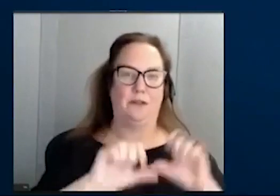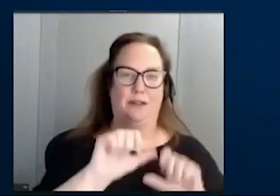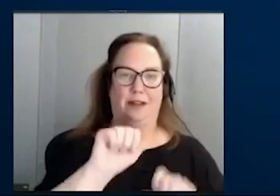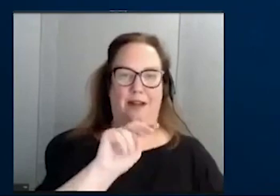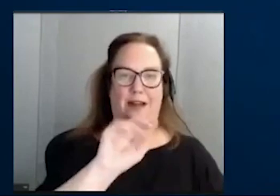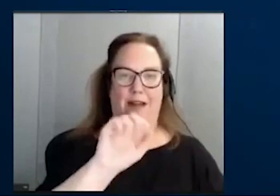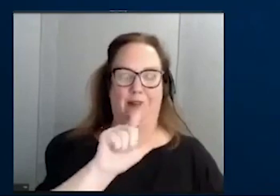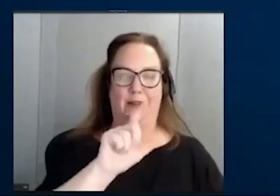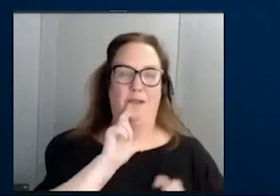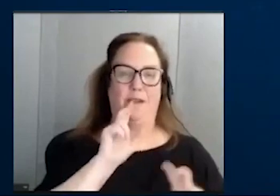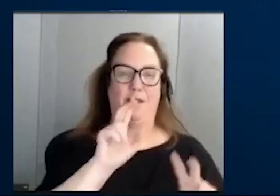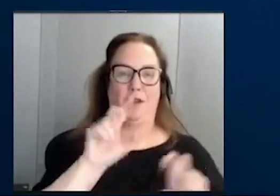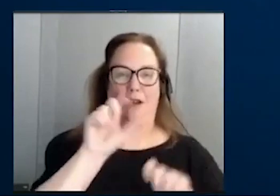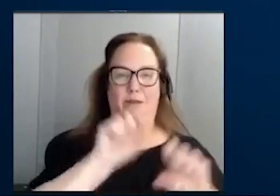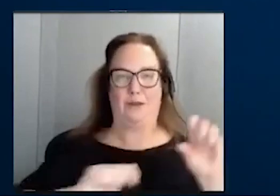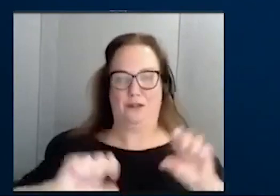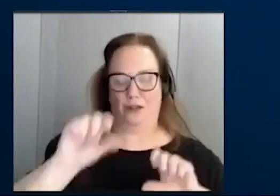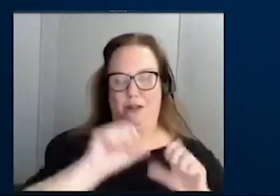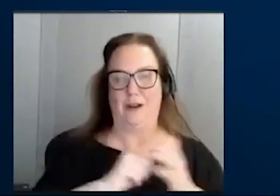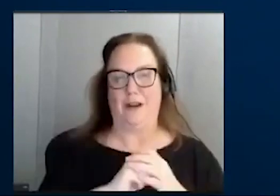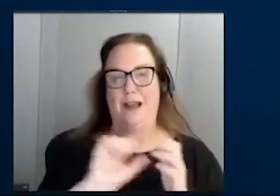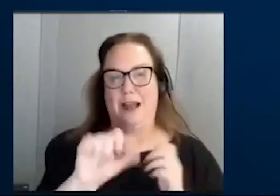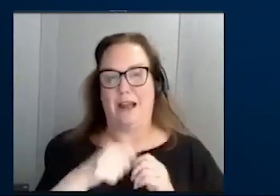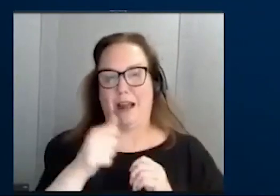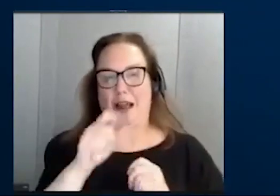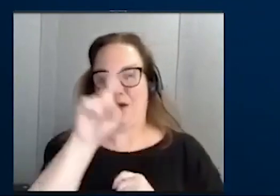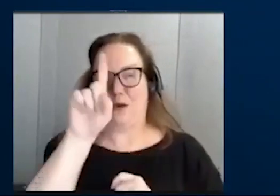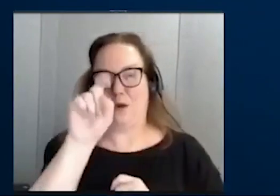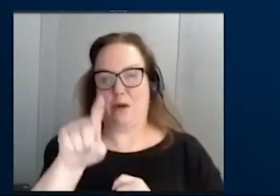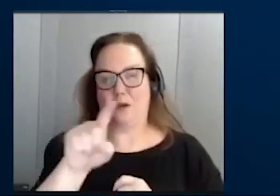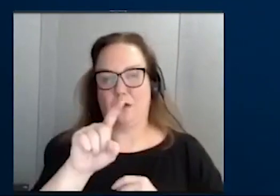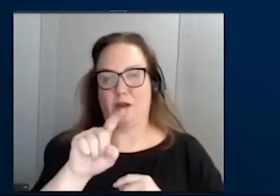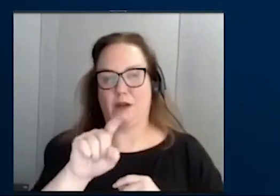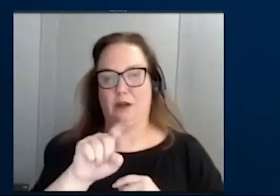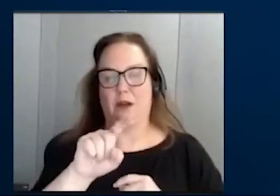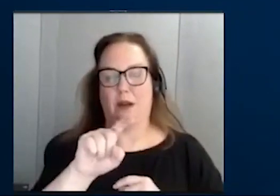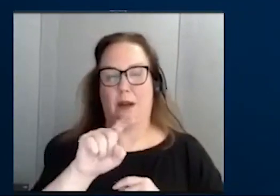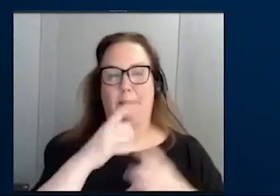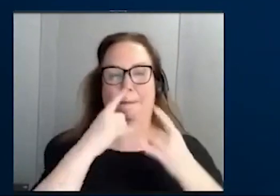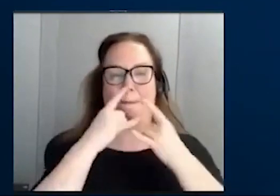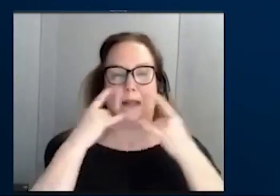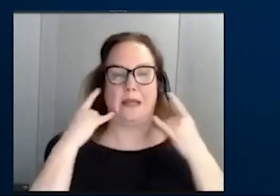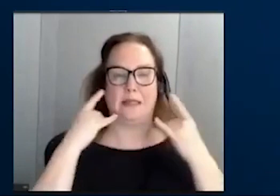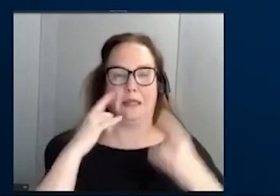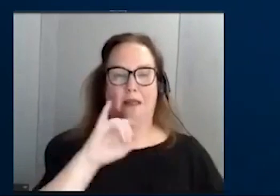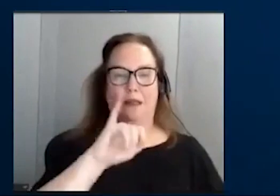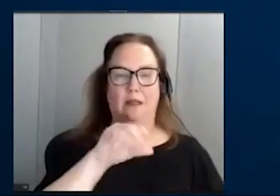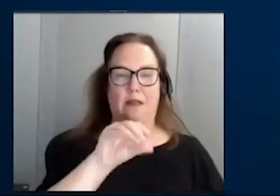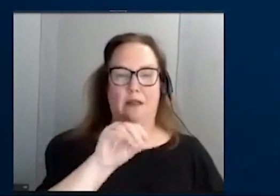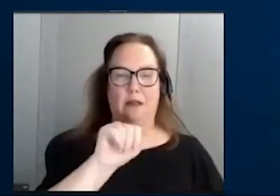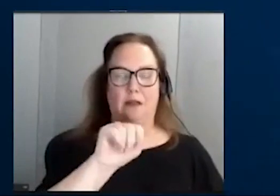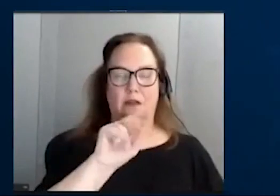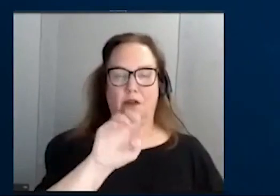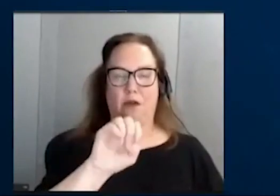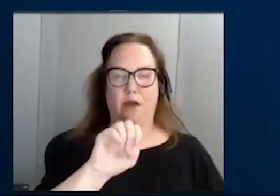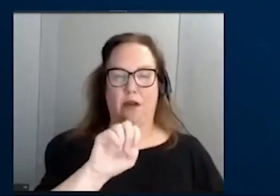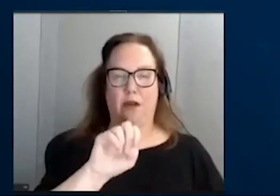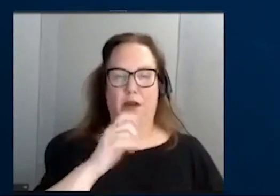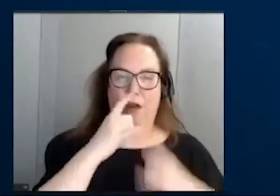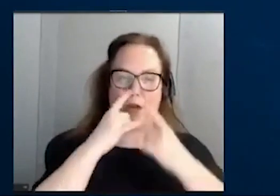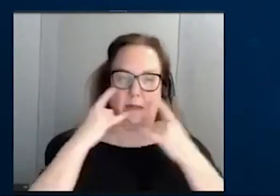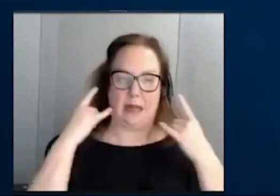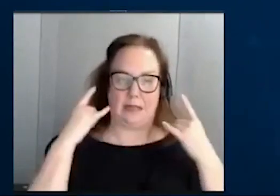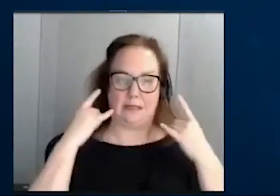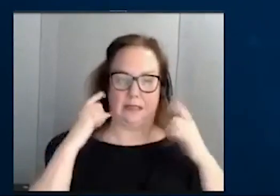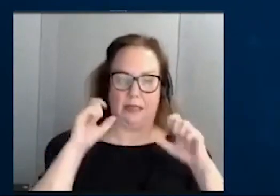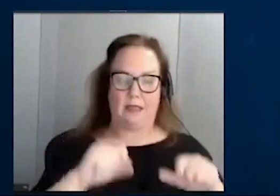out for each other. But another question is about masking. Joanne wants to know, Anil, how you wear a mask. That's